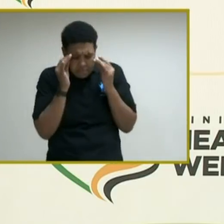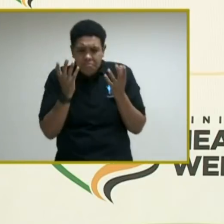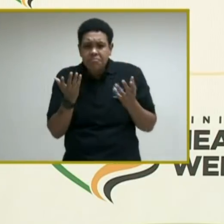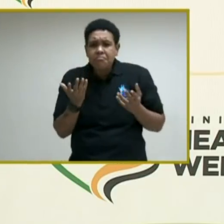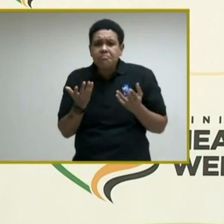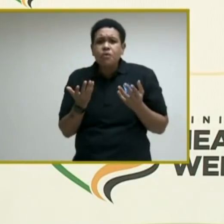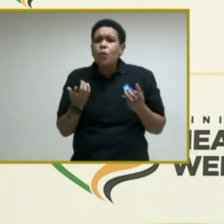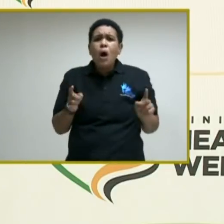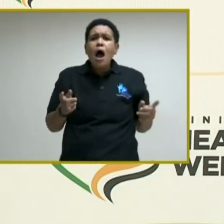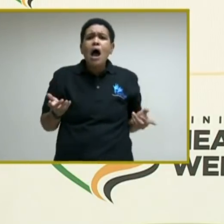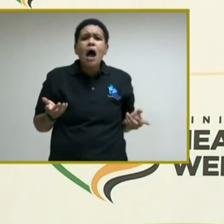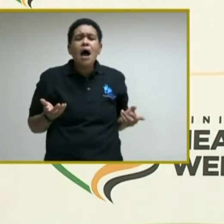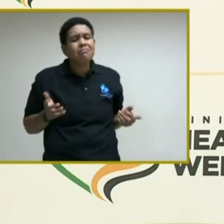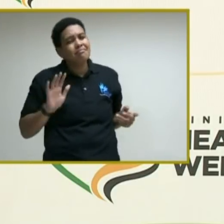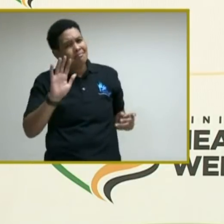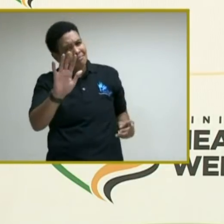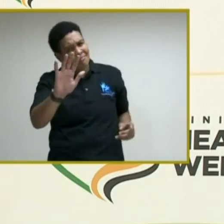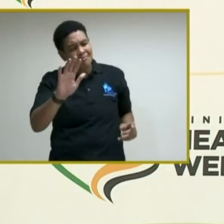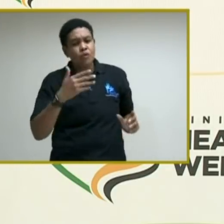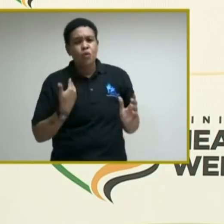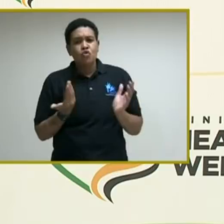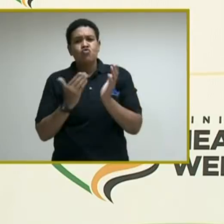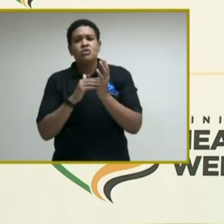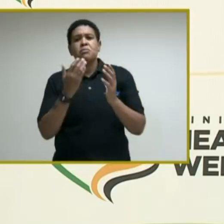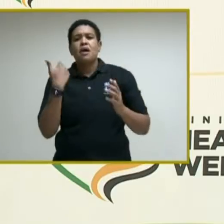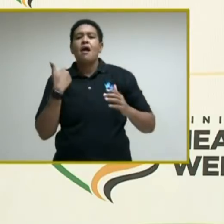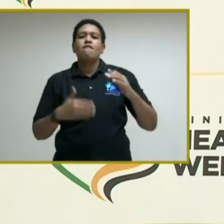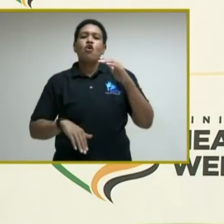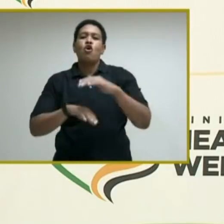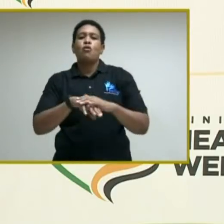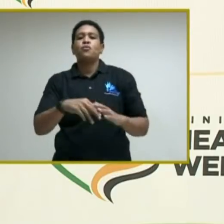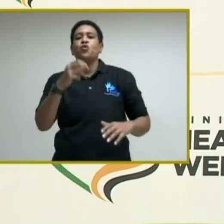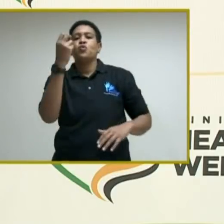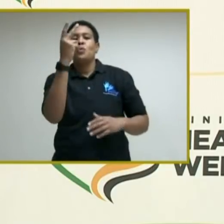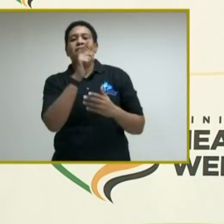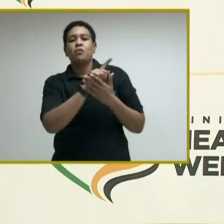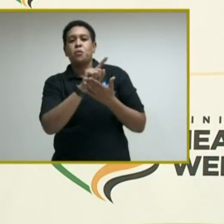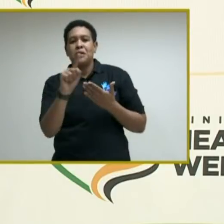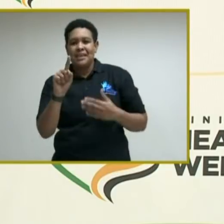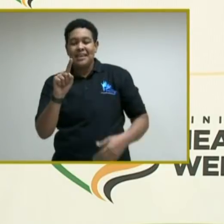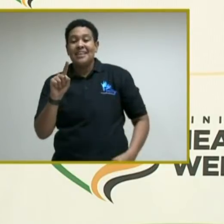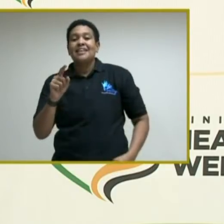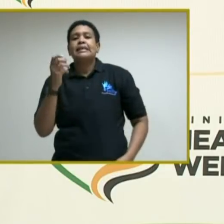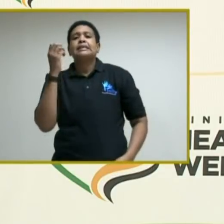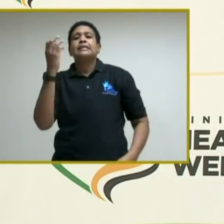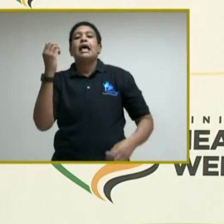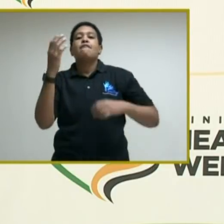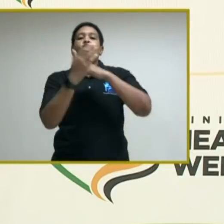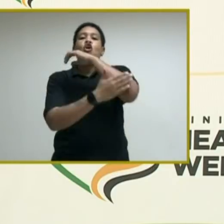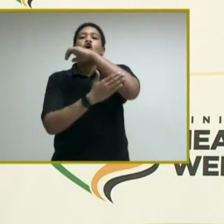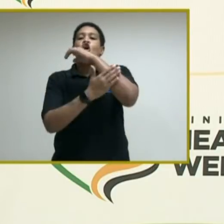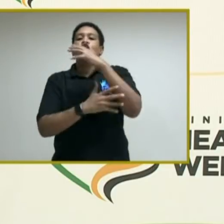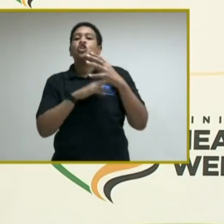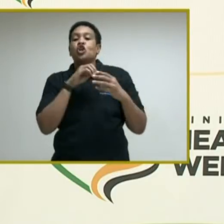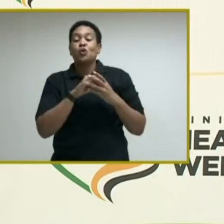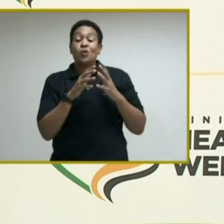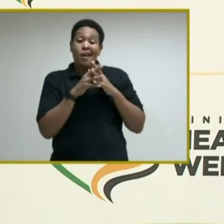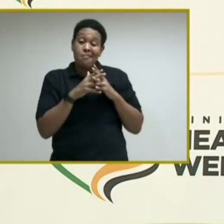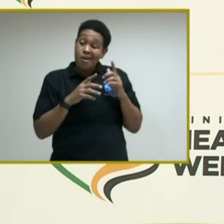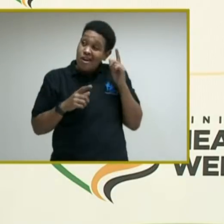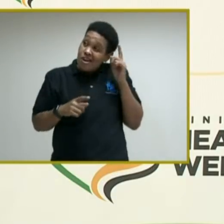that you have up to 12 weeks. Several countries, including the